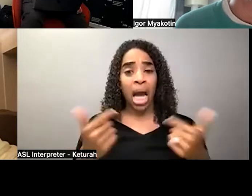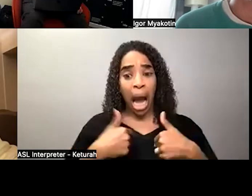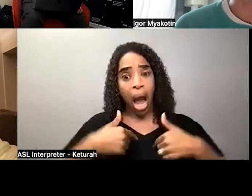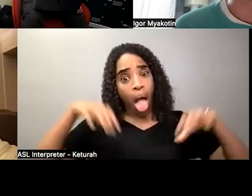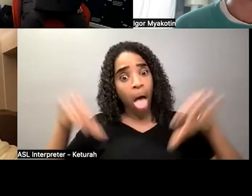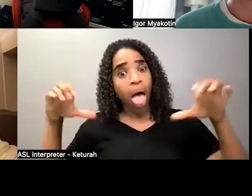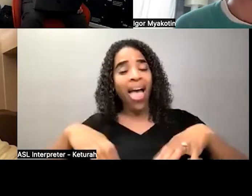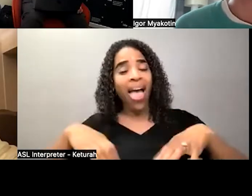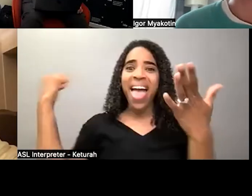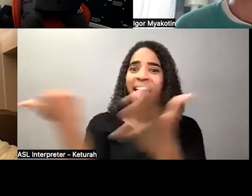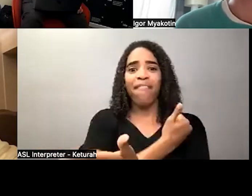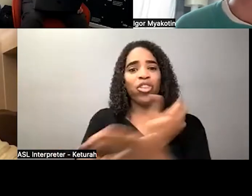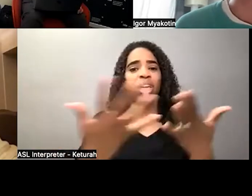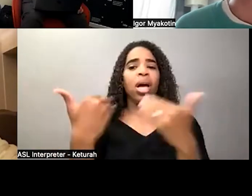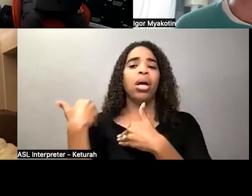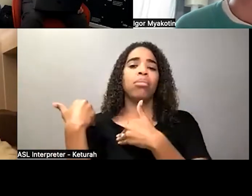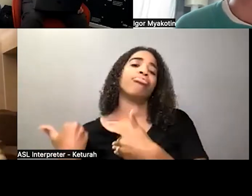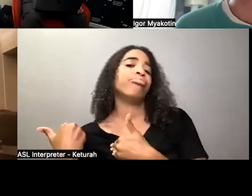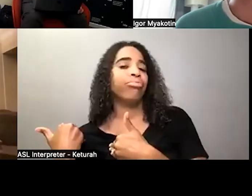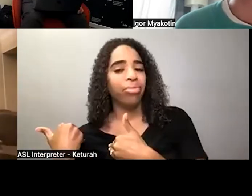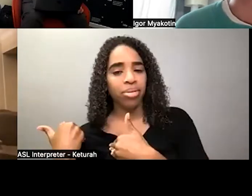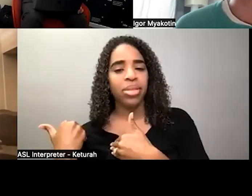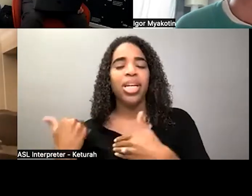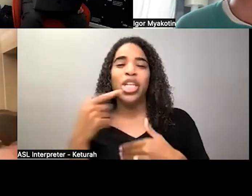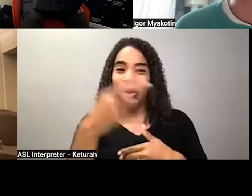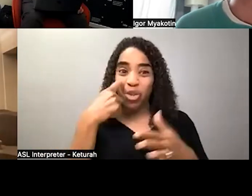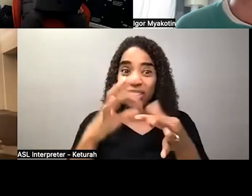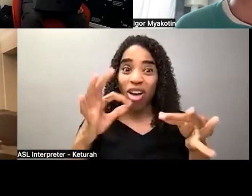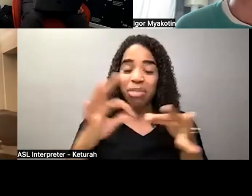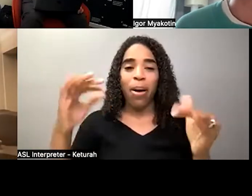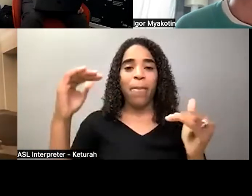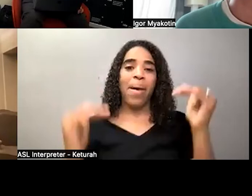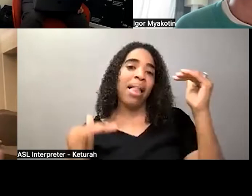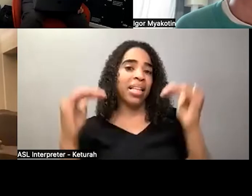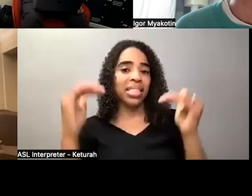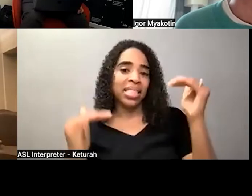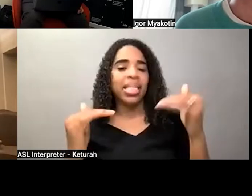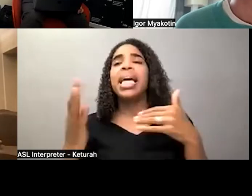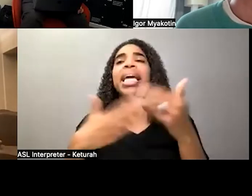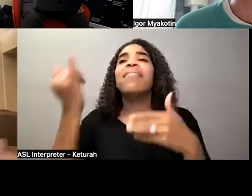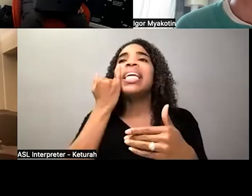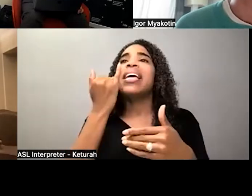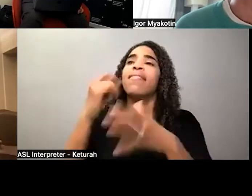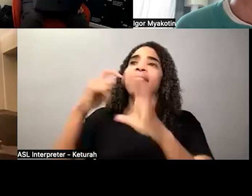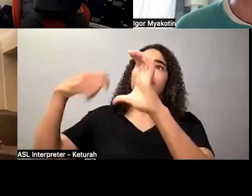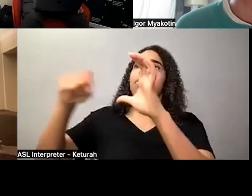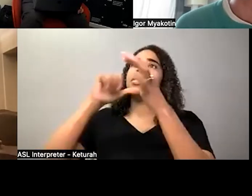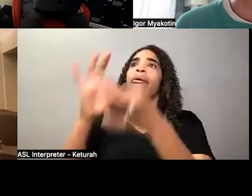everything. And speaking also about balance, even if it's not a film about the war or about some